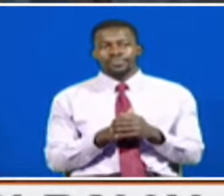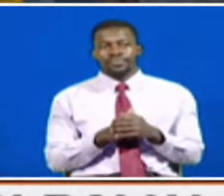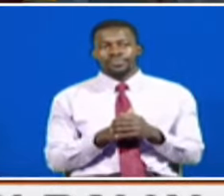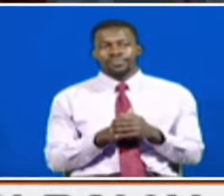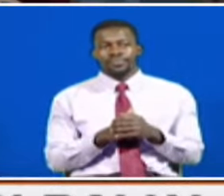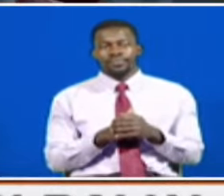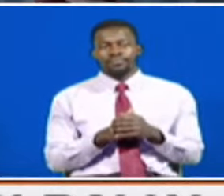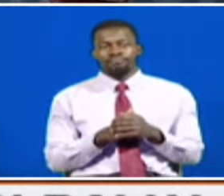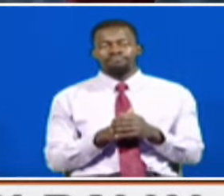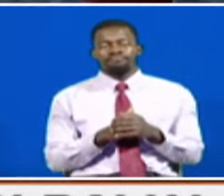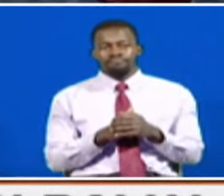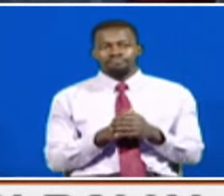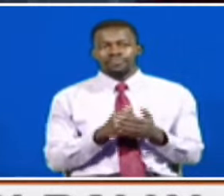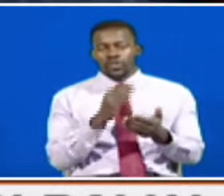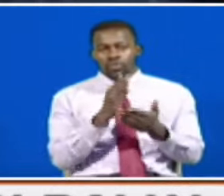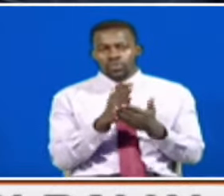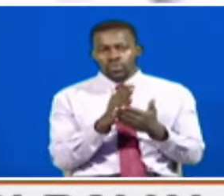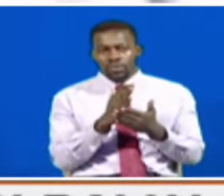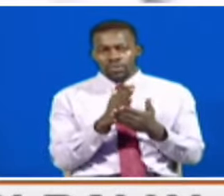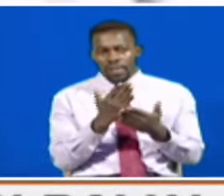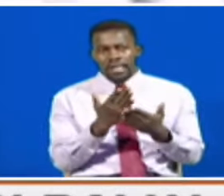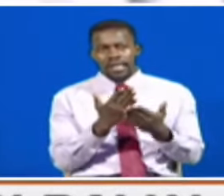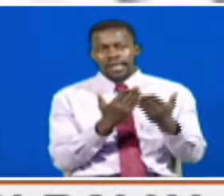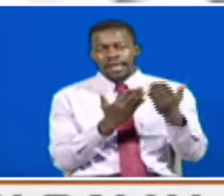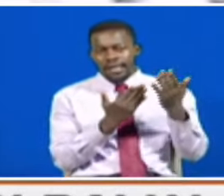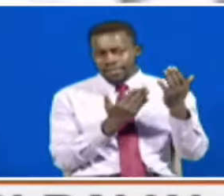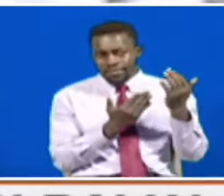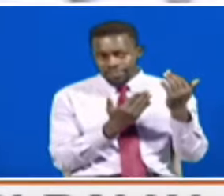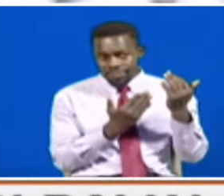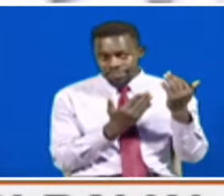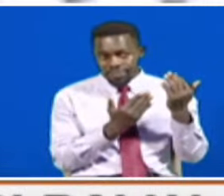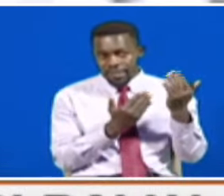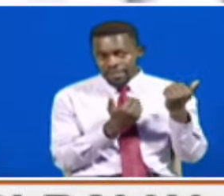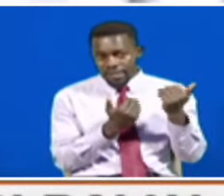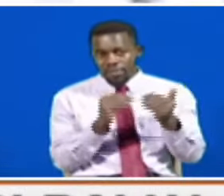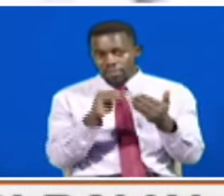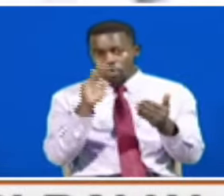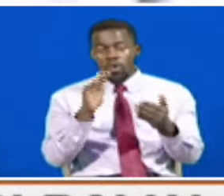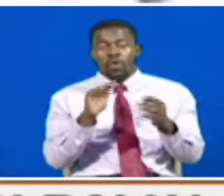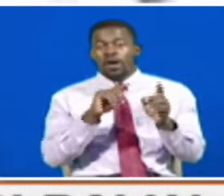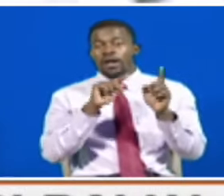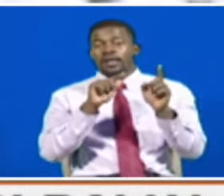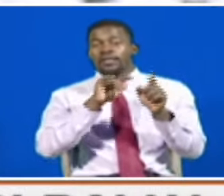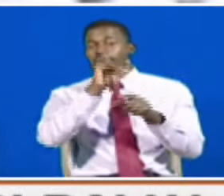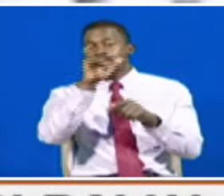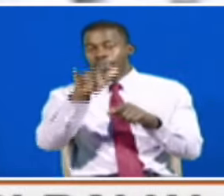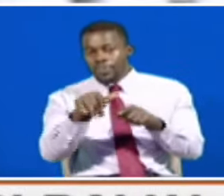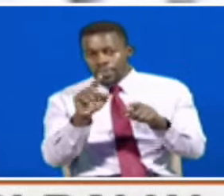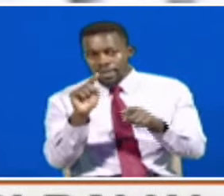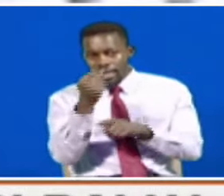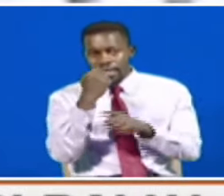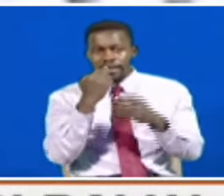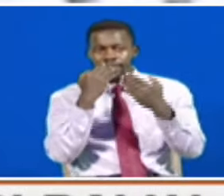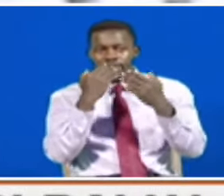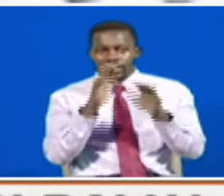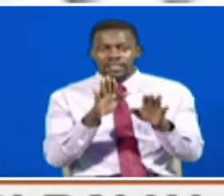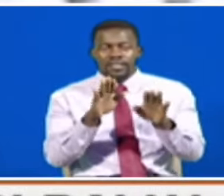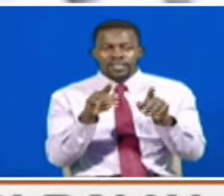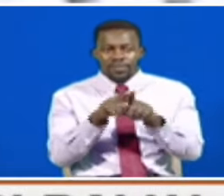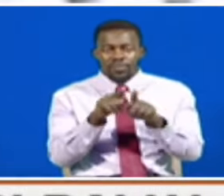of the season. Obviously, we're leading still the championship. Coming here to Kenya now, much earlier in the season.